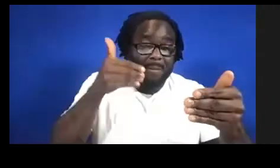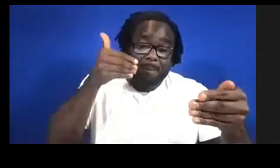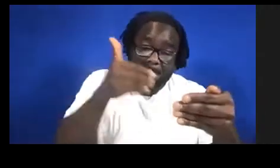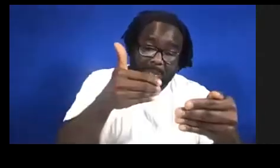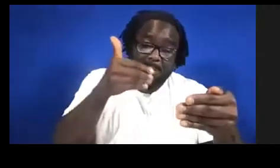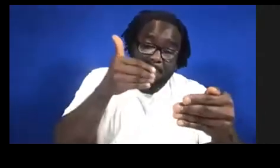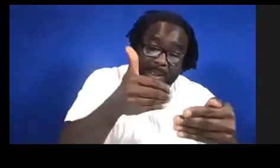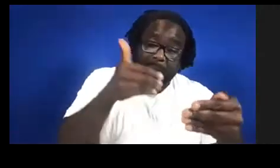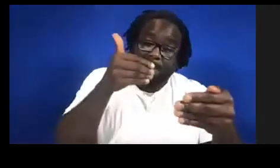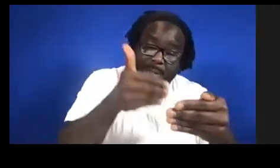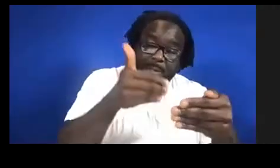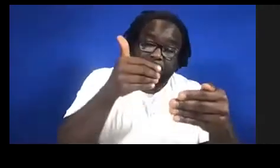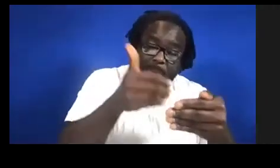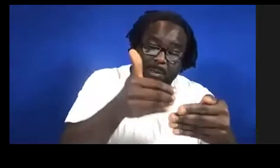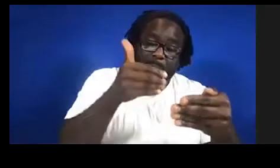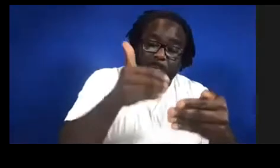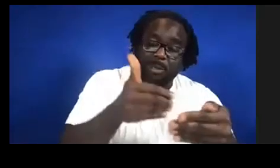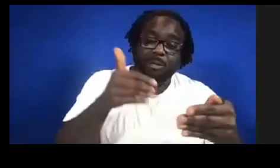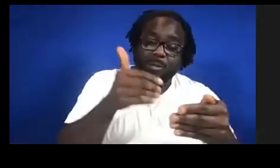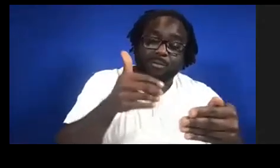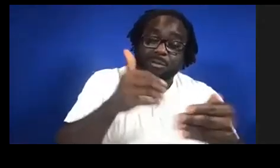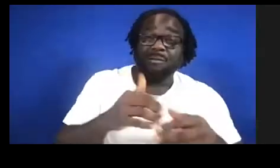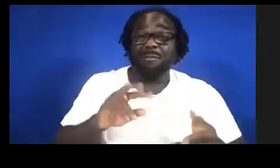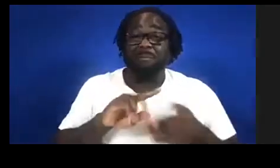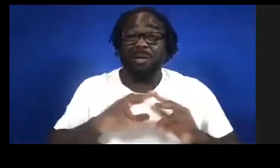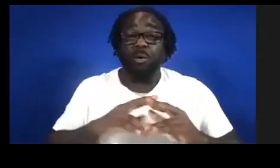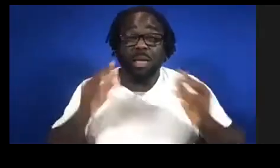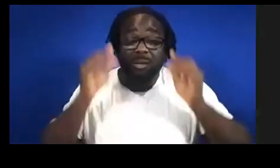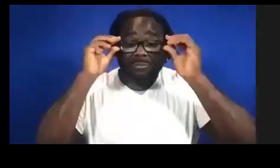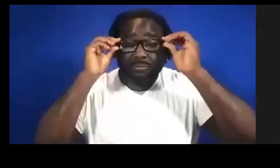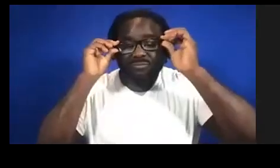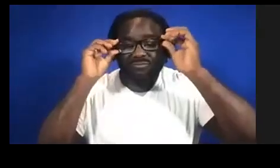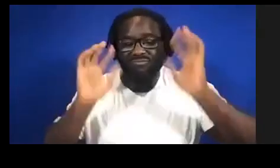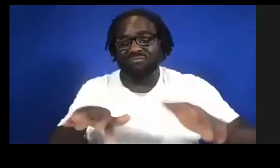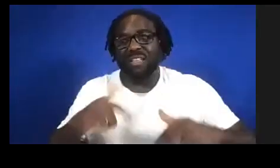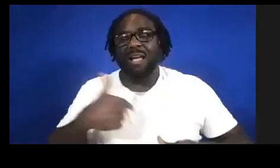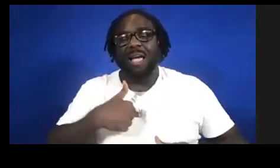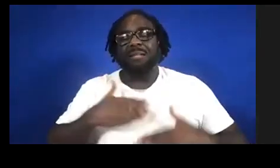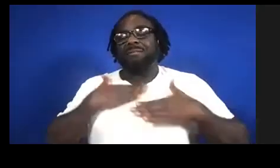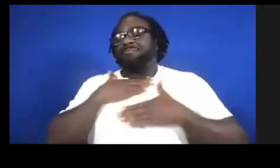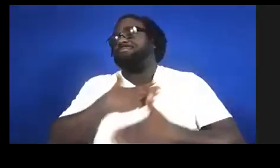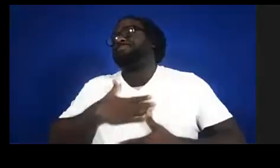Hey, we about to that time. Yep, we getting close.